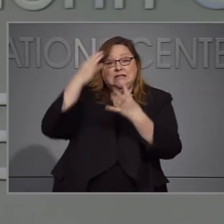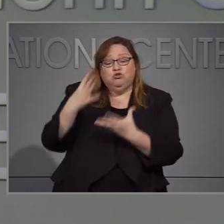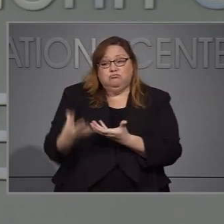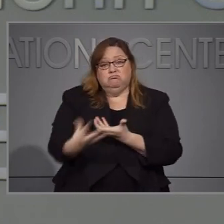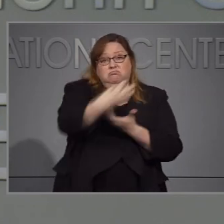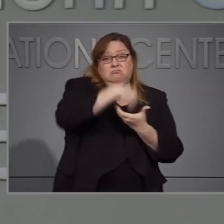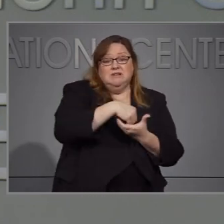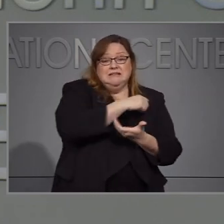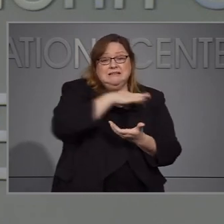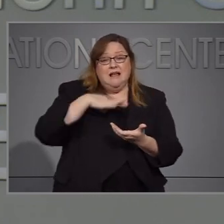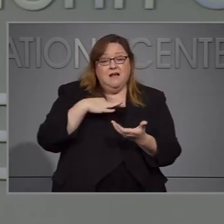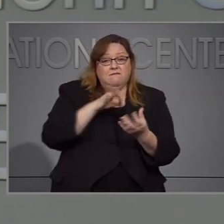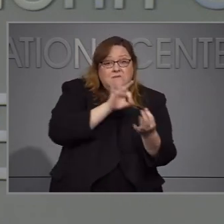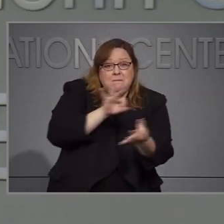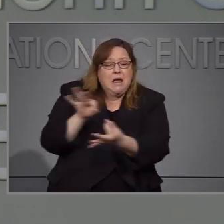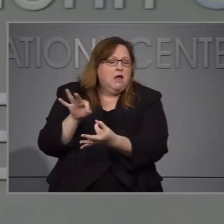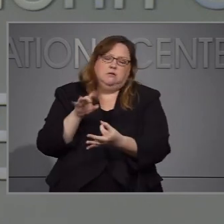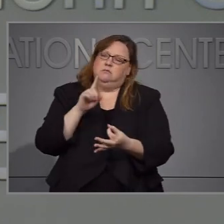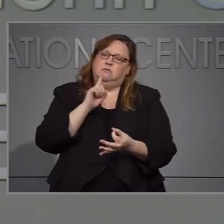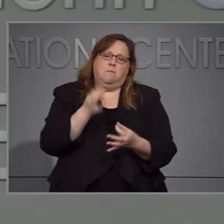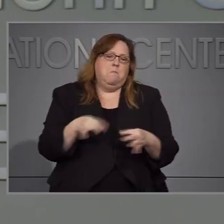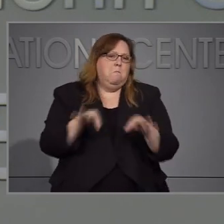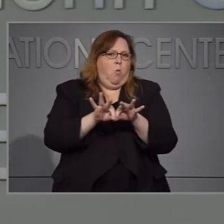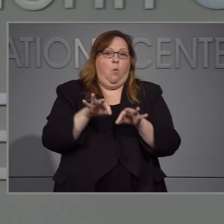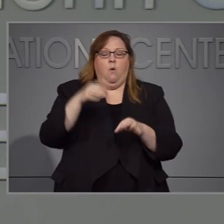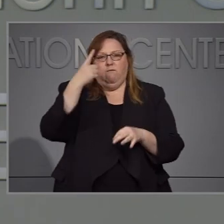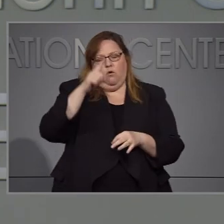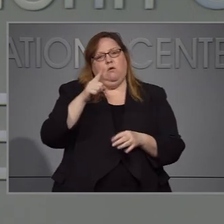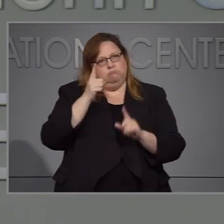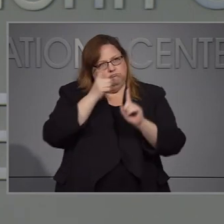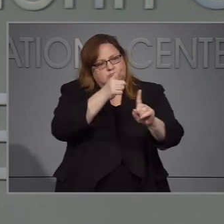success. Next question, please.